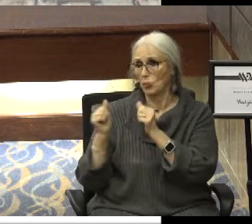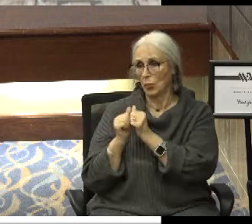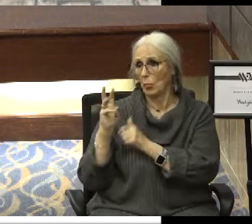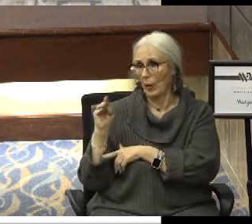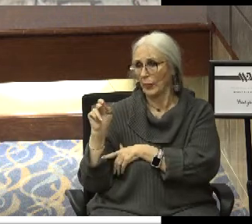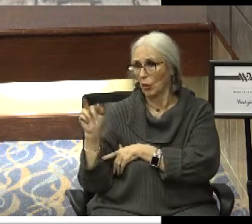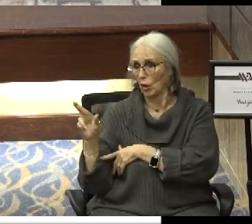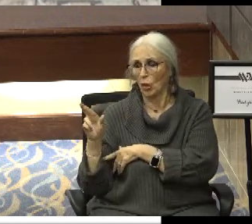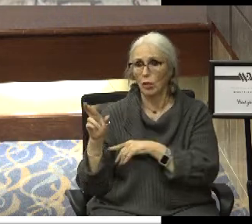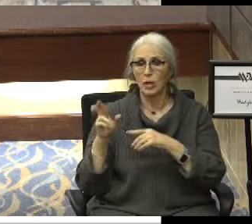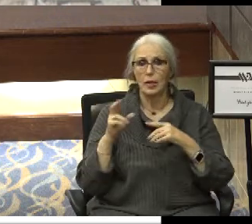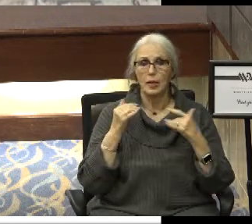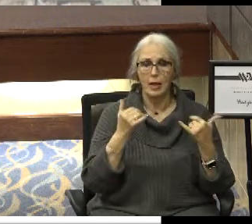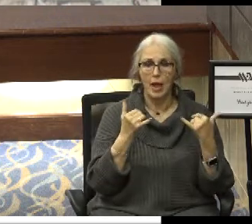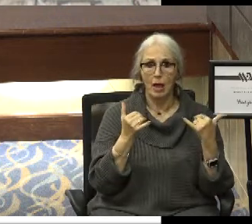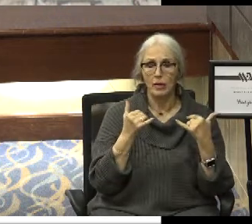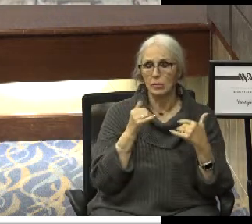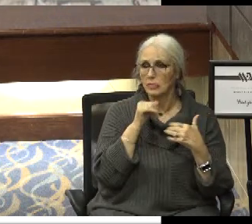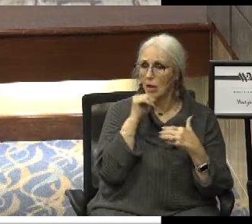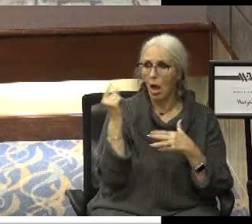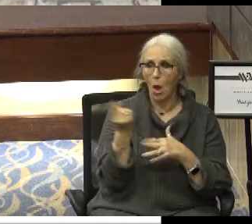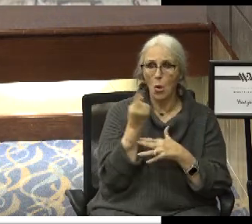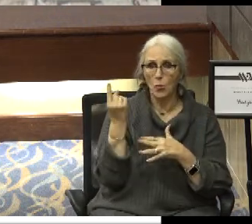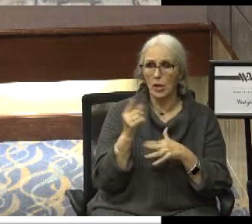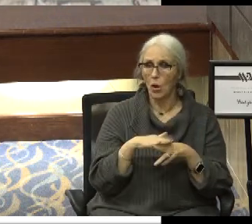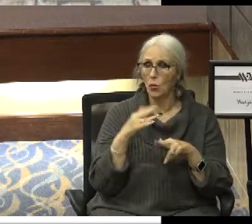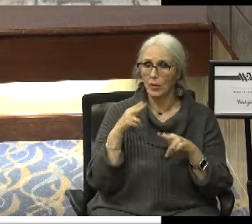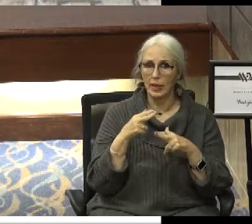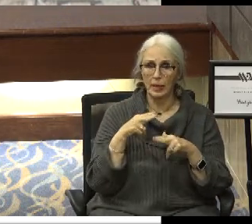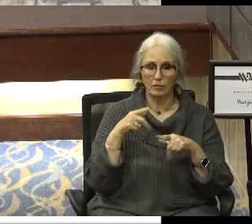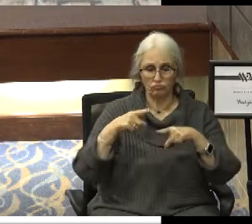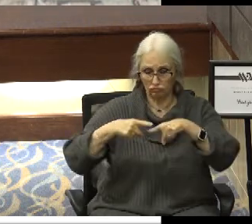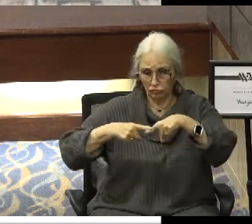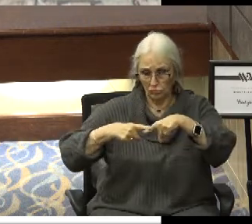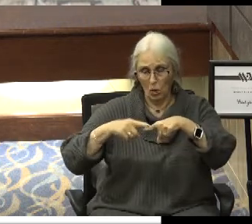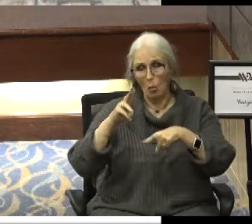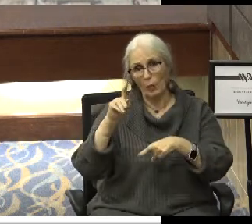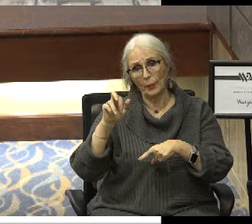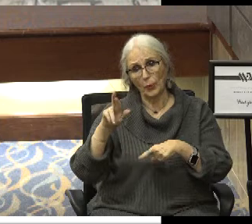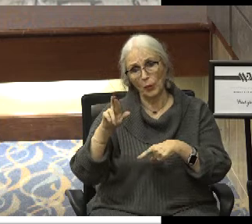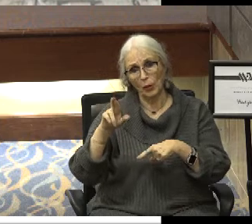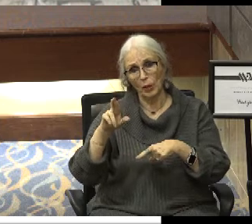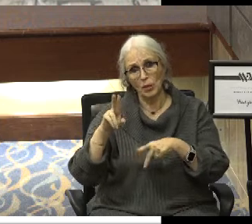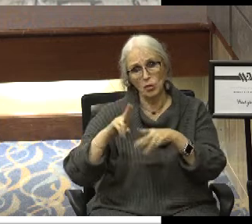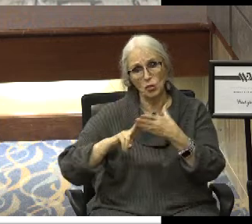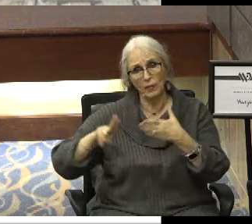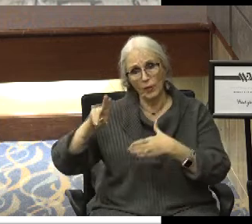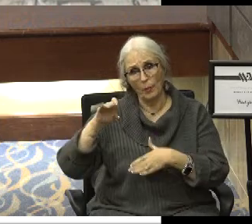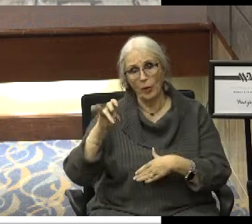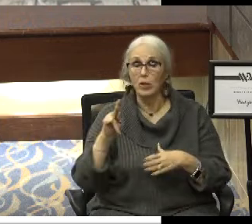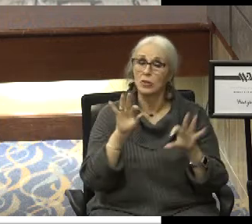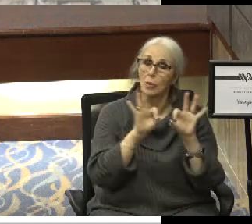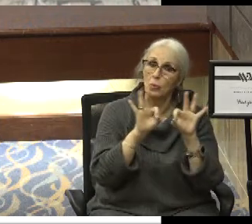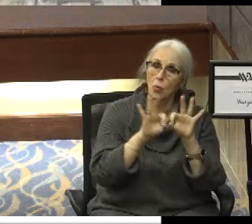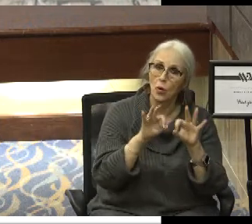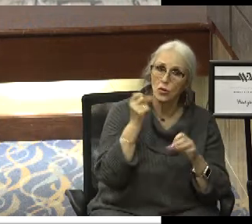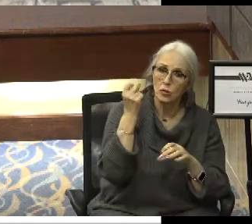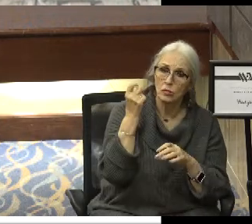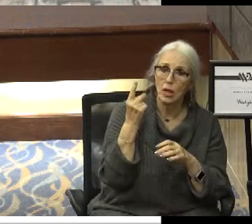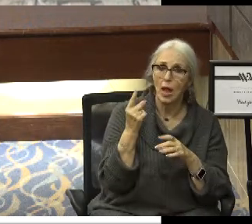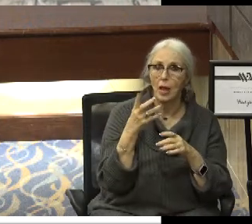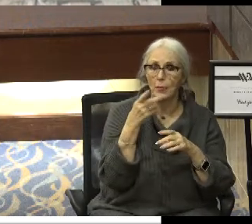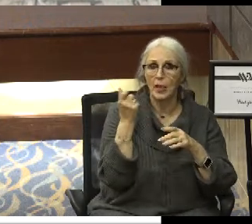street grid that's not reliant only on the intersection of Webster and U Parks. That's a very important point because it allows you,